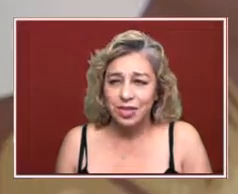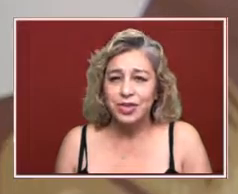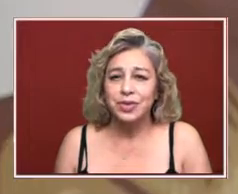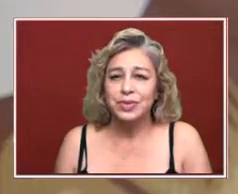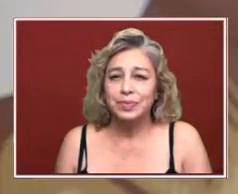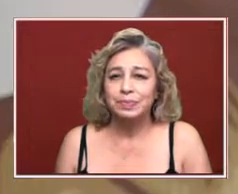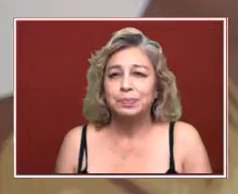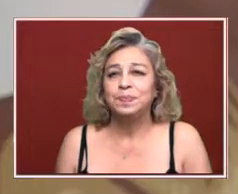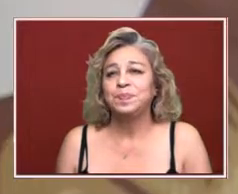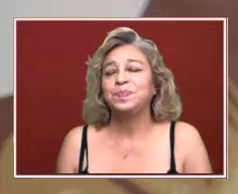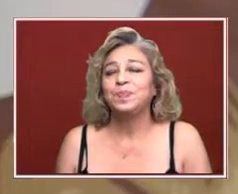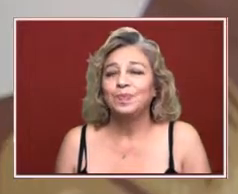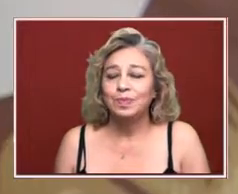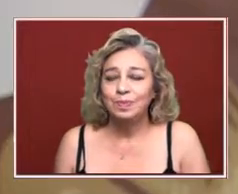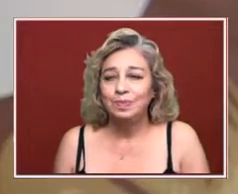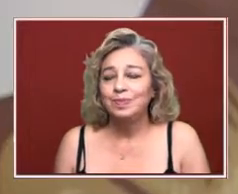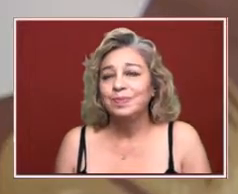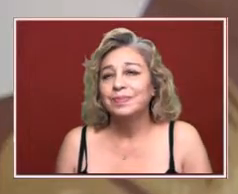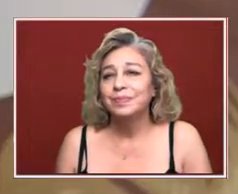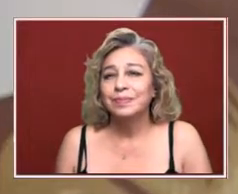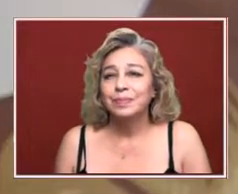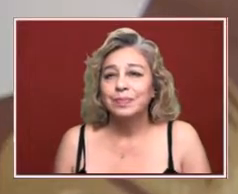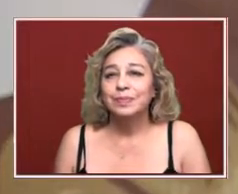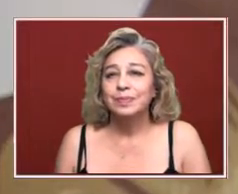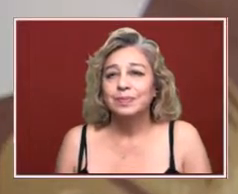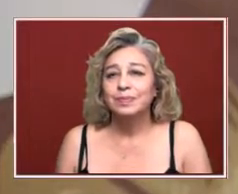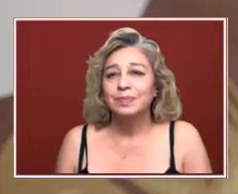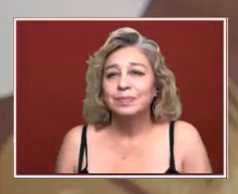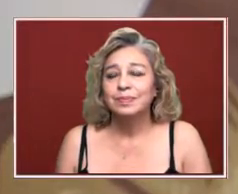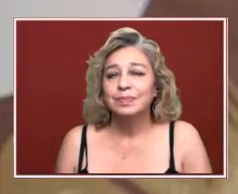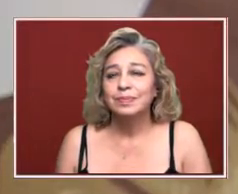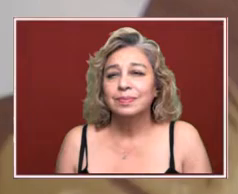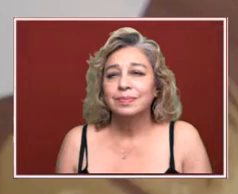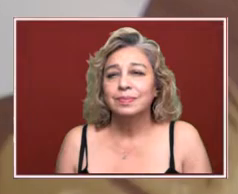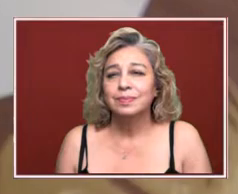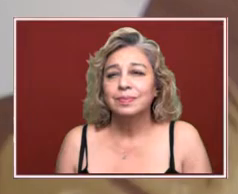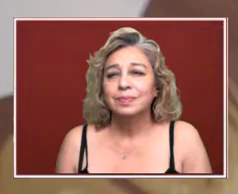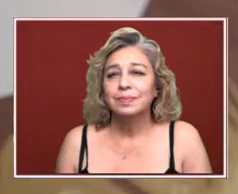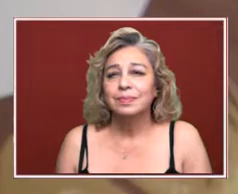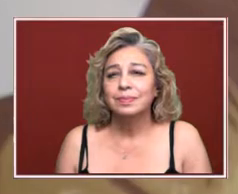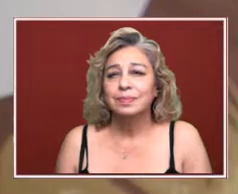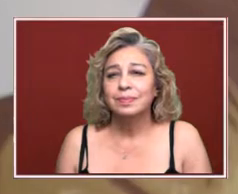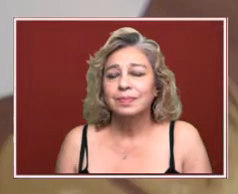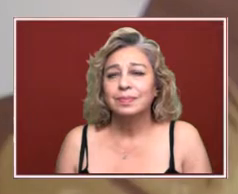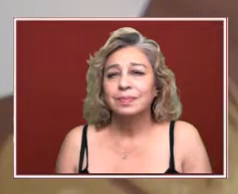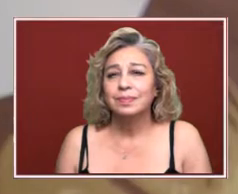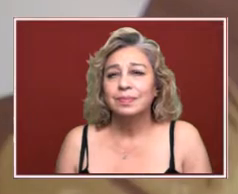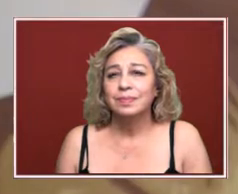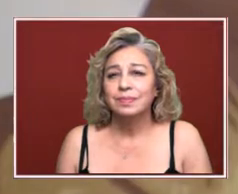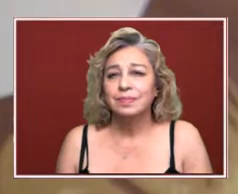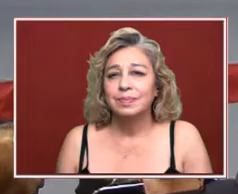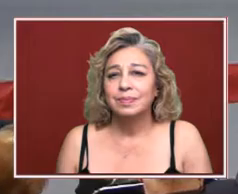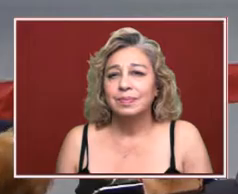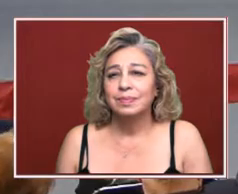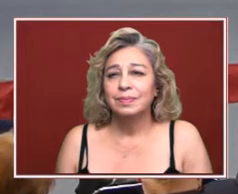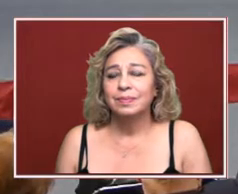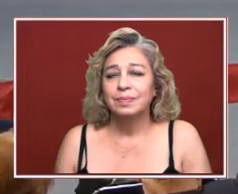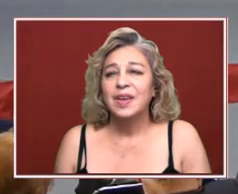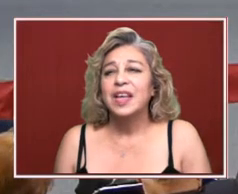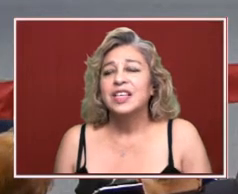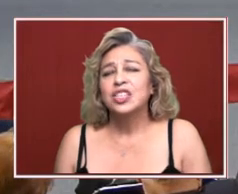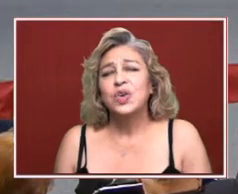commended to do. Compasión usted tiene. De manera, presidente, que no me extendería yo porque venimos a escucharlo usted, por